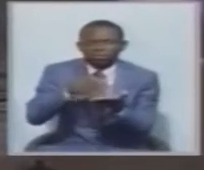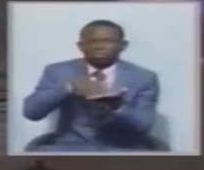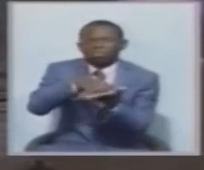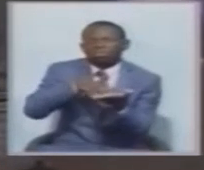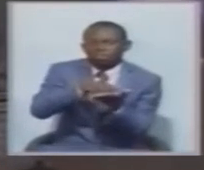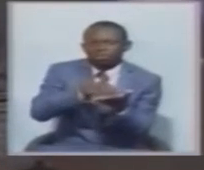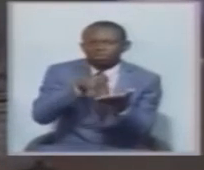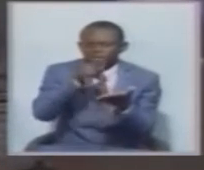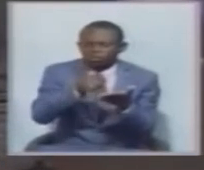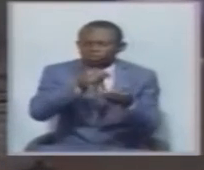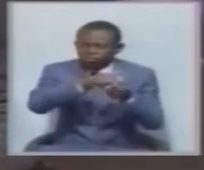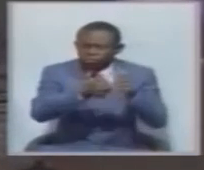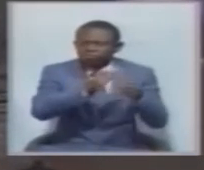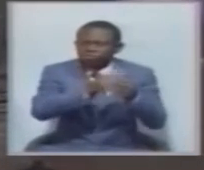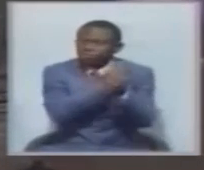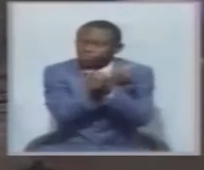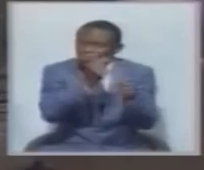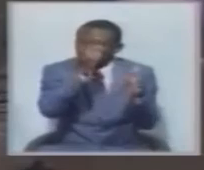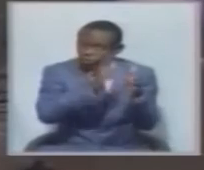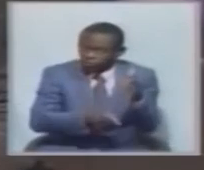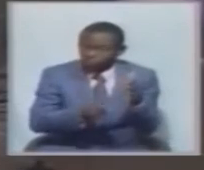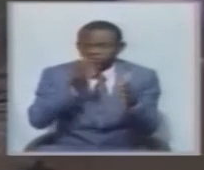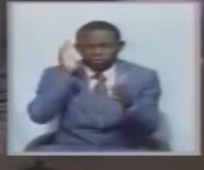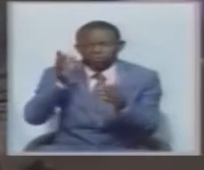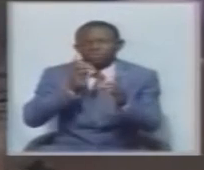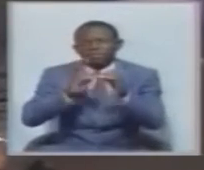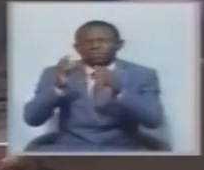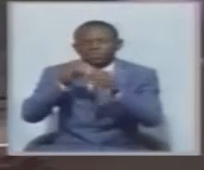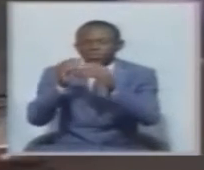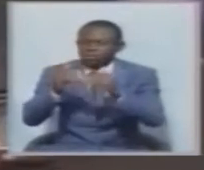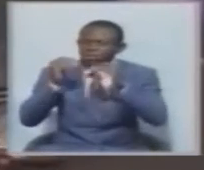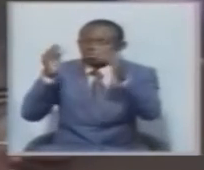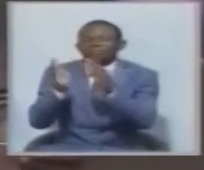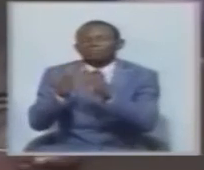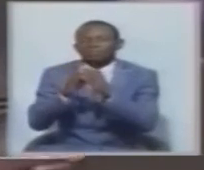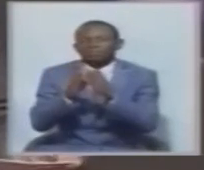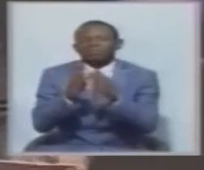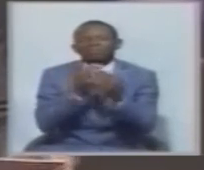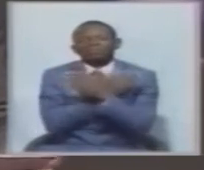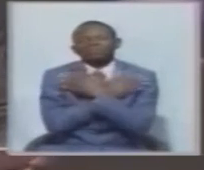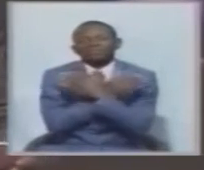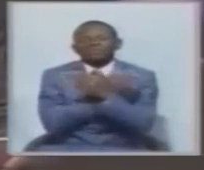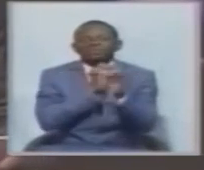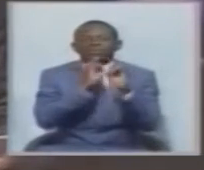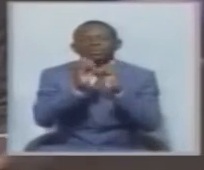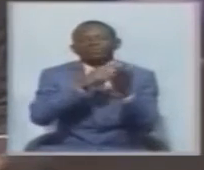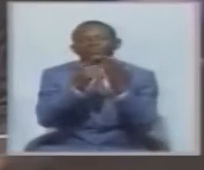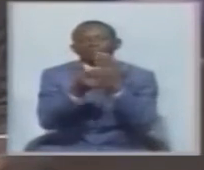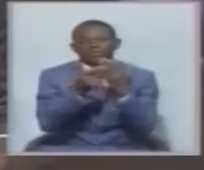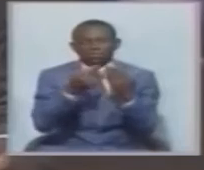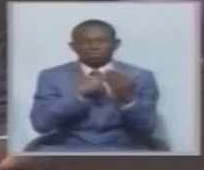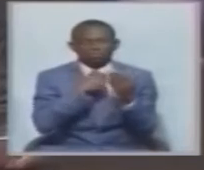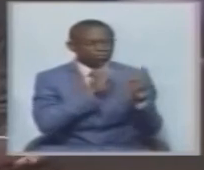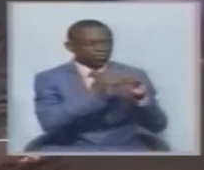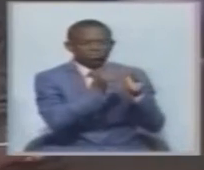solutions to these challenges expected to come out of these high-level meetings? You're watching Sunday Interview, and my guest this evening is Secretary to